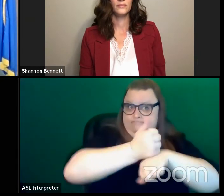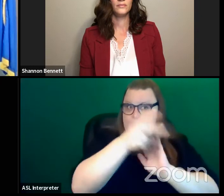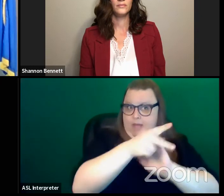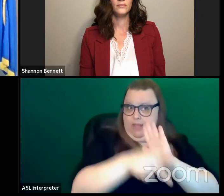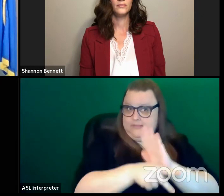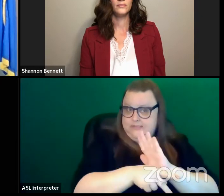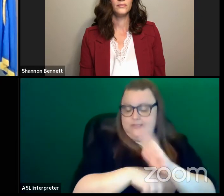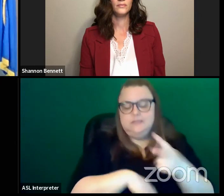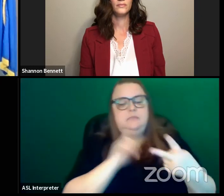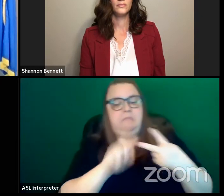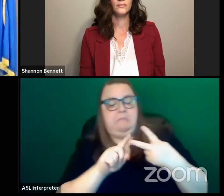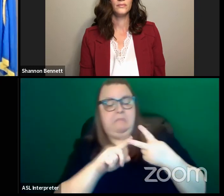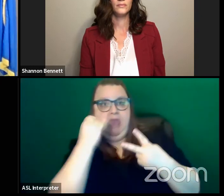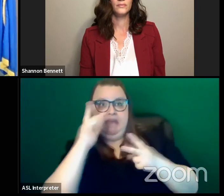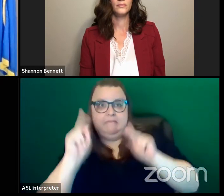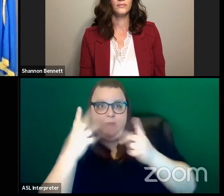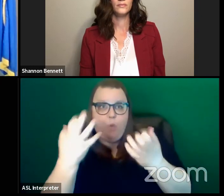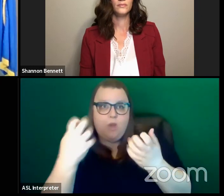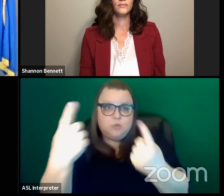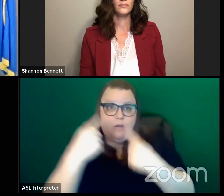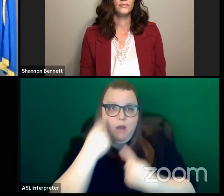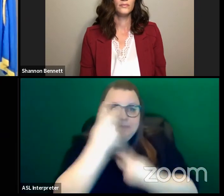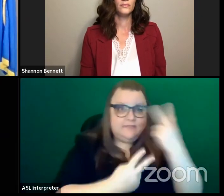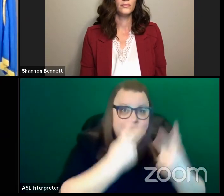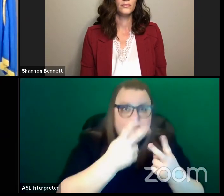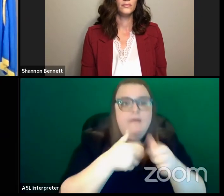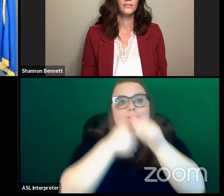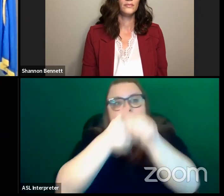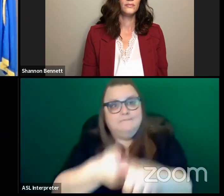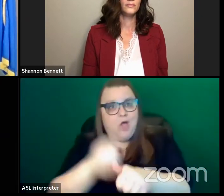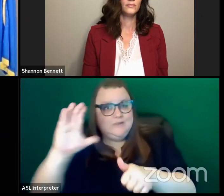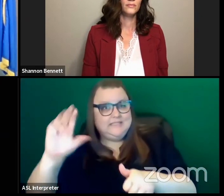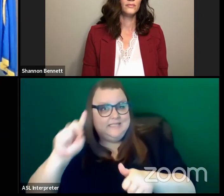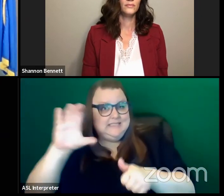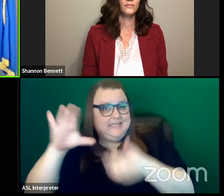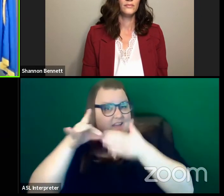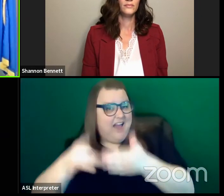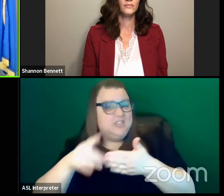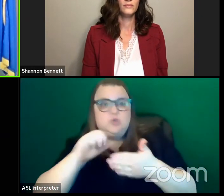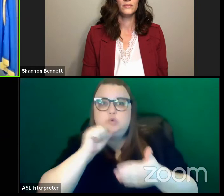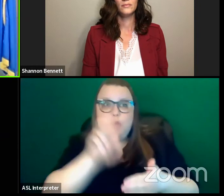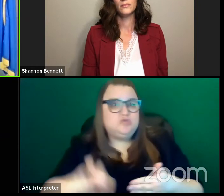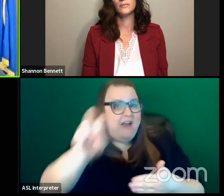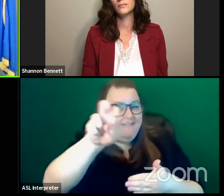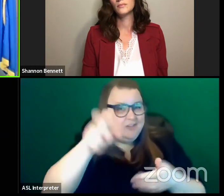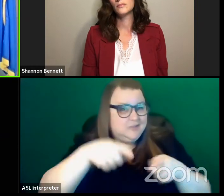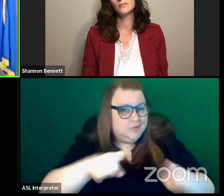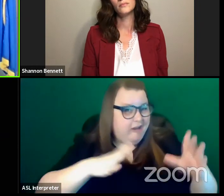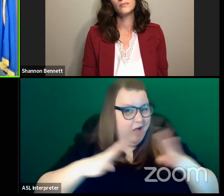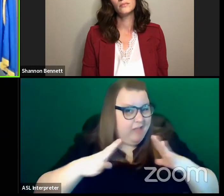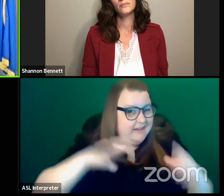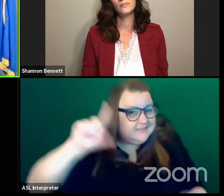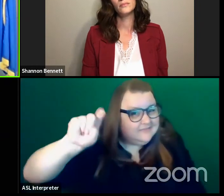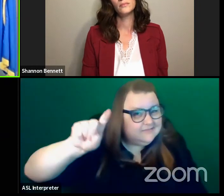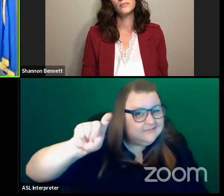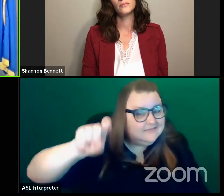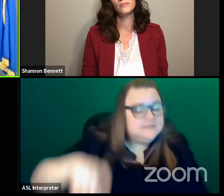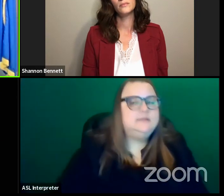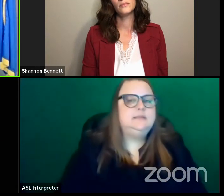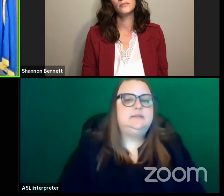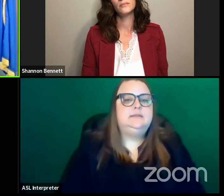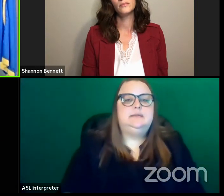to Las Vegas in the coming weeks follow the CDC's guidance not to travel over the holidays? Well, I'm going to reiterate that our resort